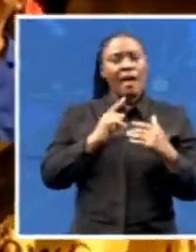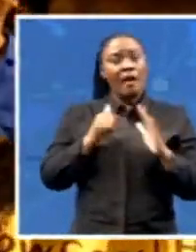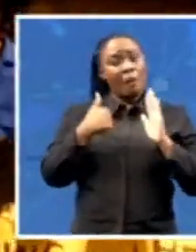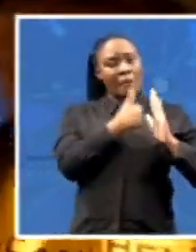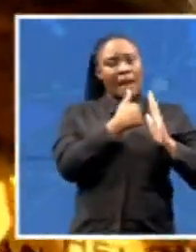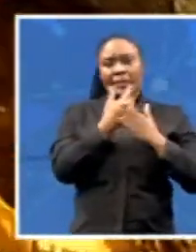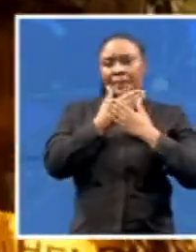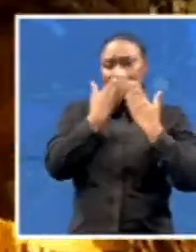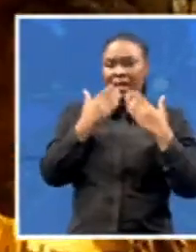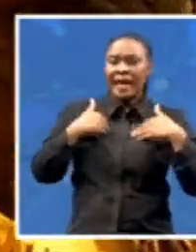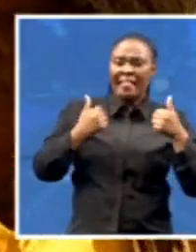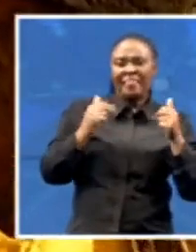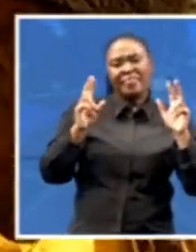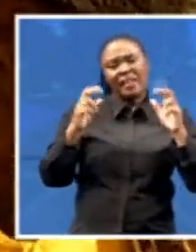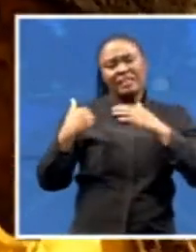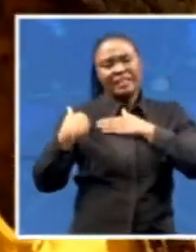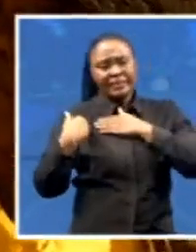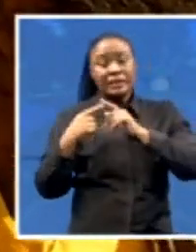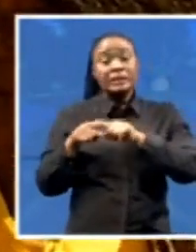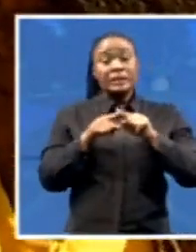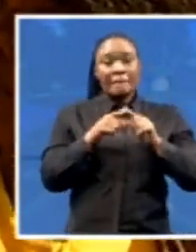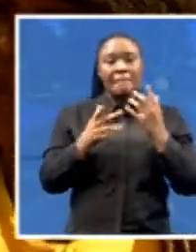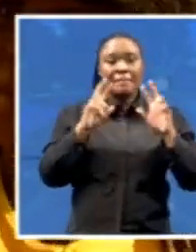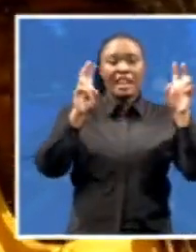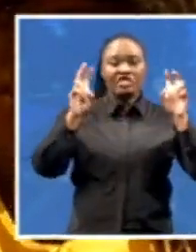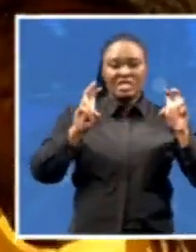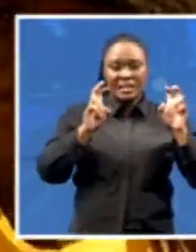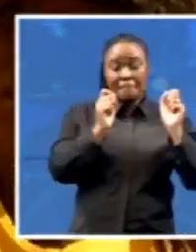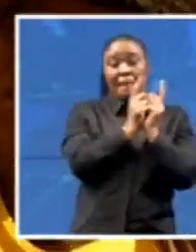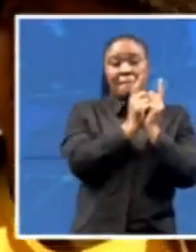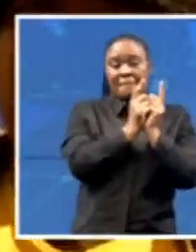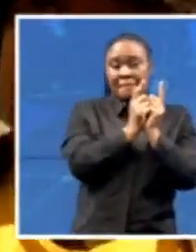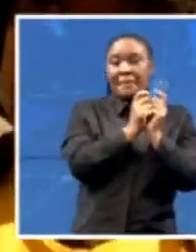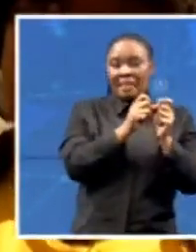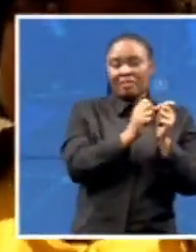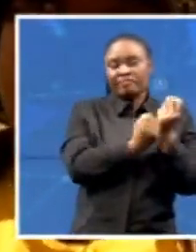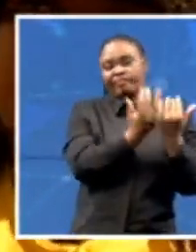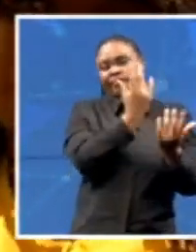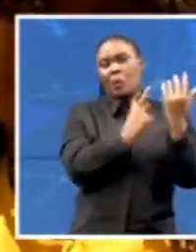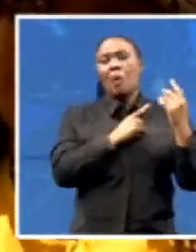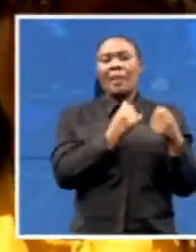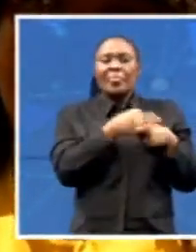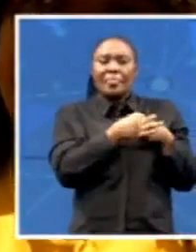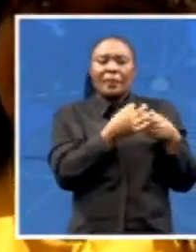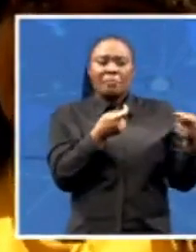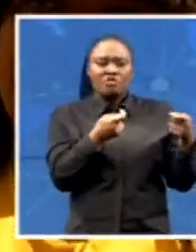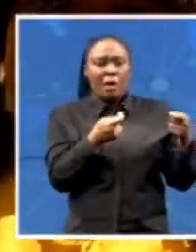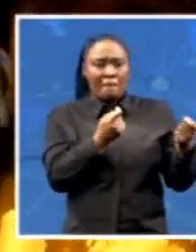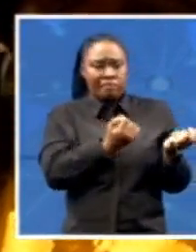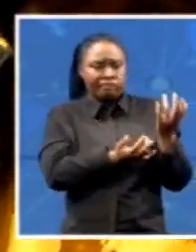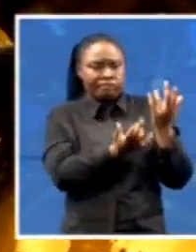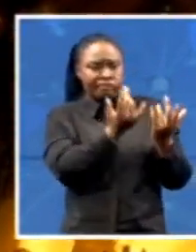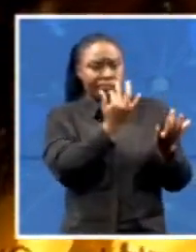fault because it was a small shop burning while we were here in the morning, and it was not a big shop, but you see these